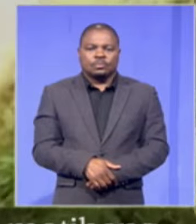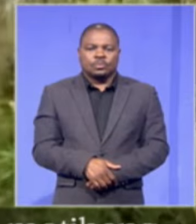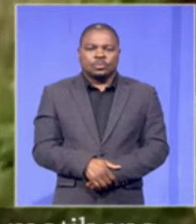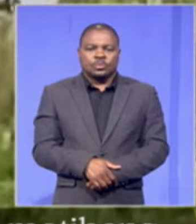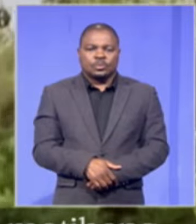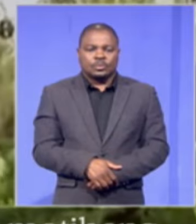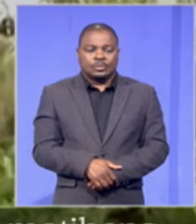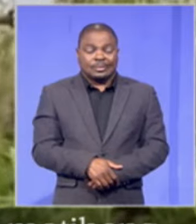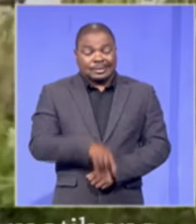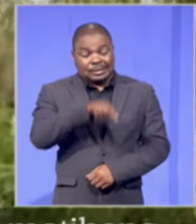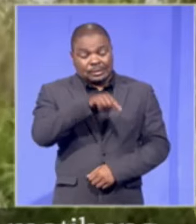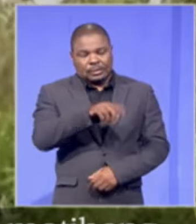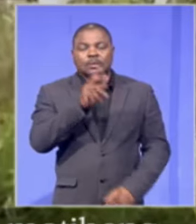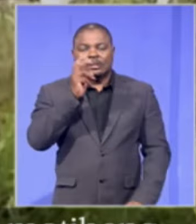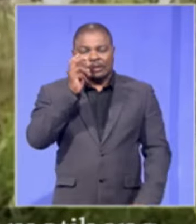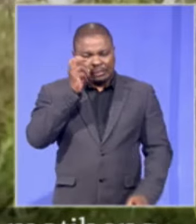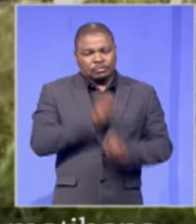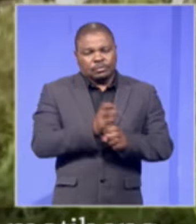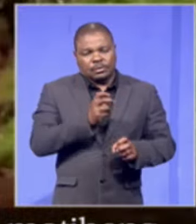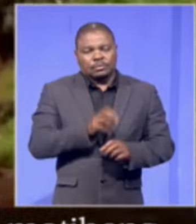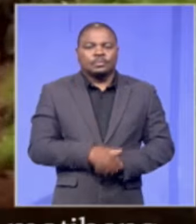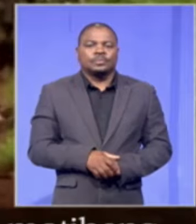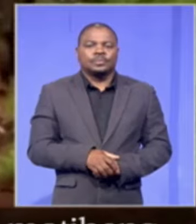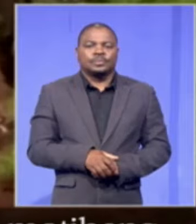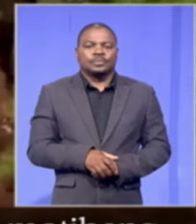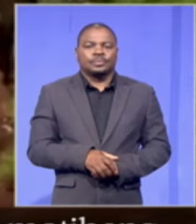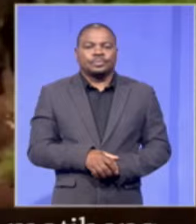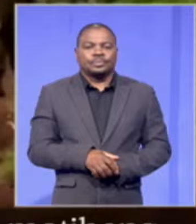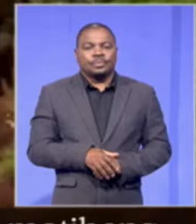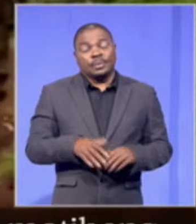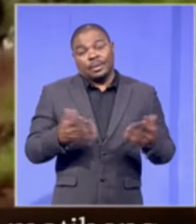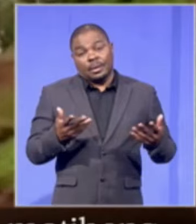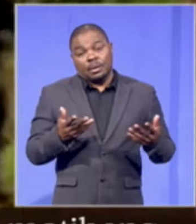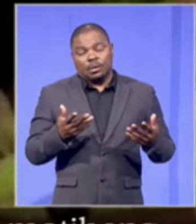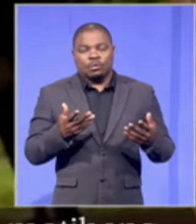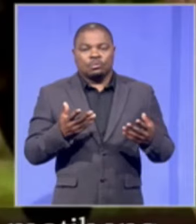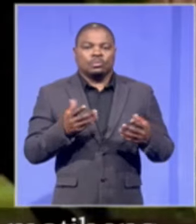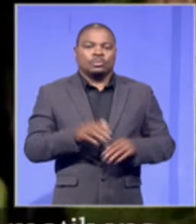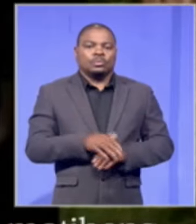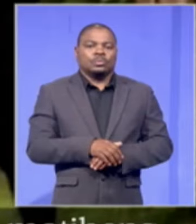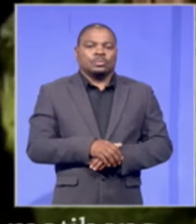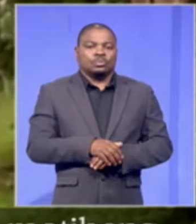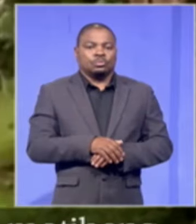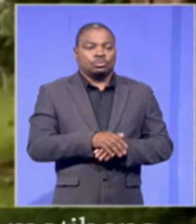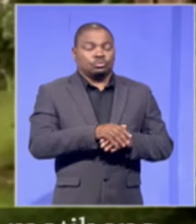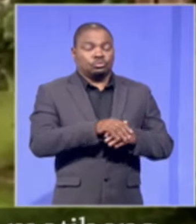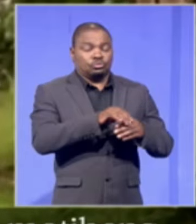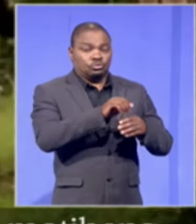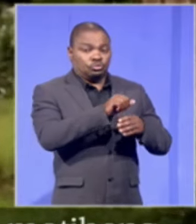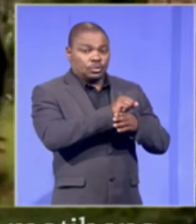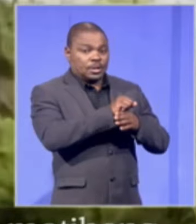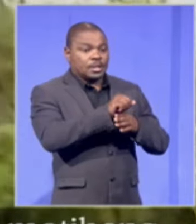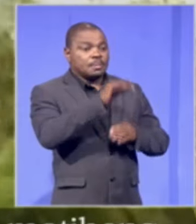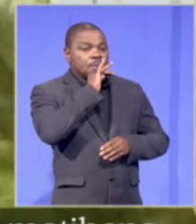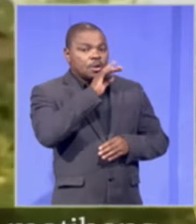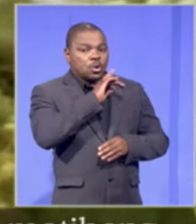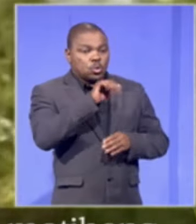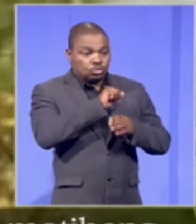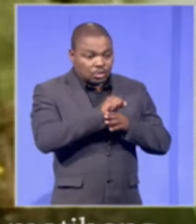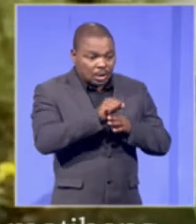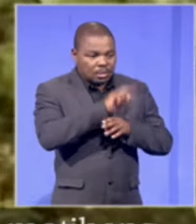It's a very difficult one. Well, training speaks to you must train as you